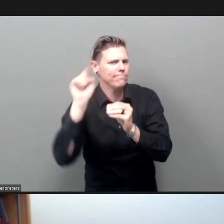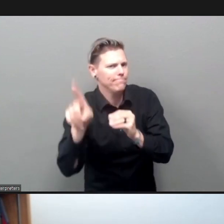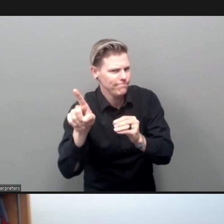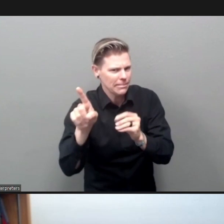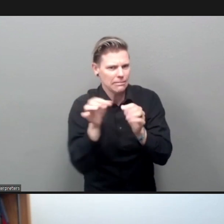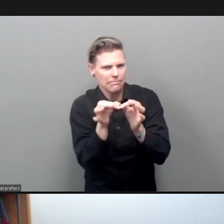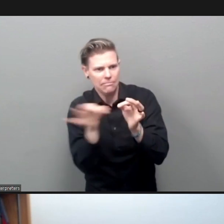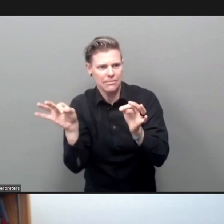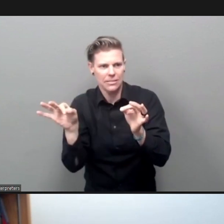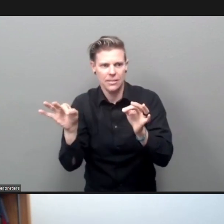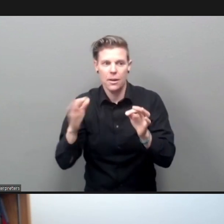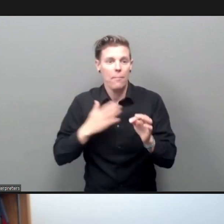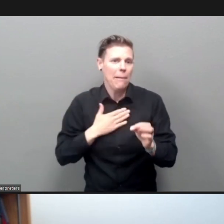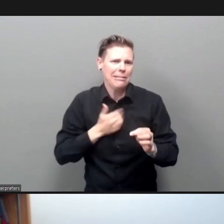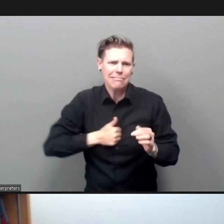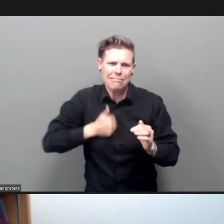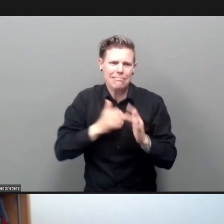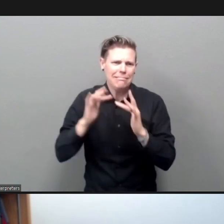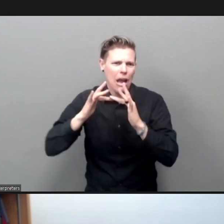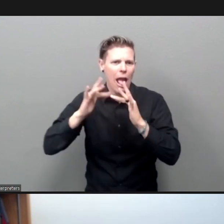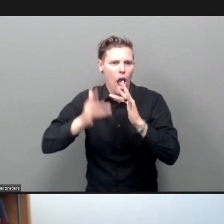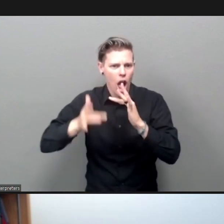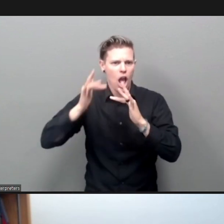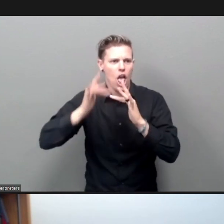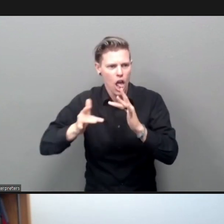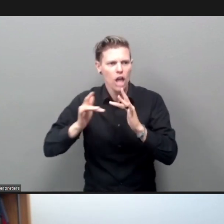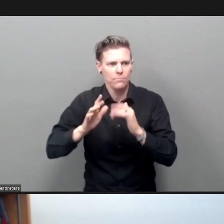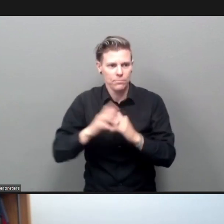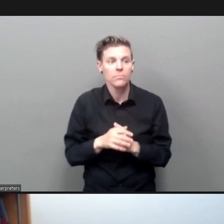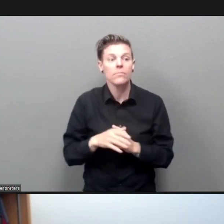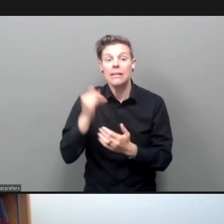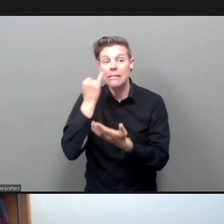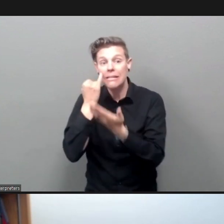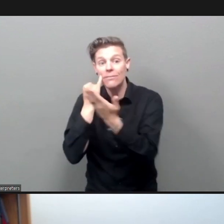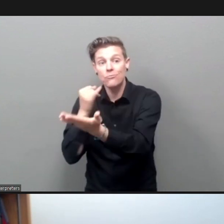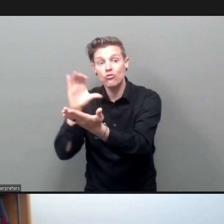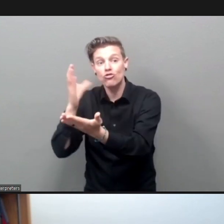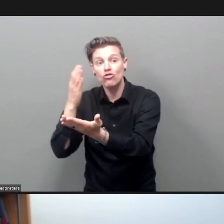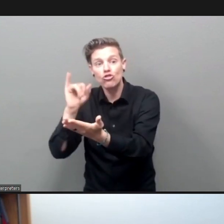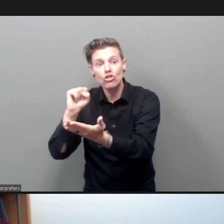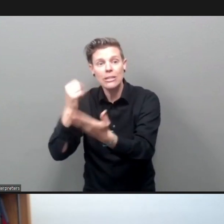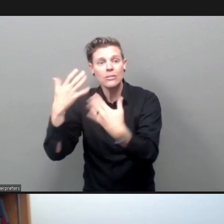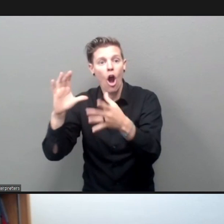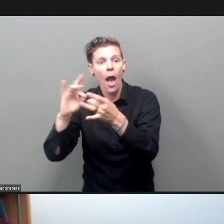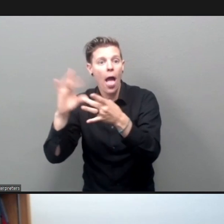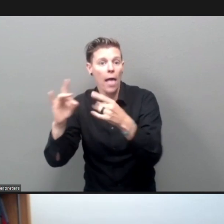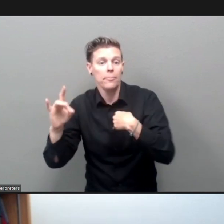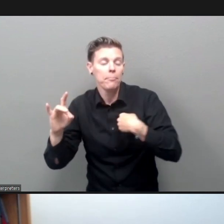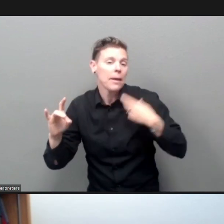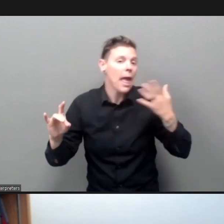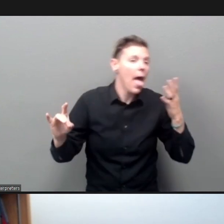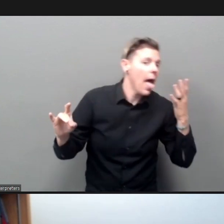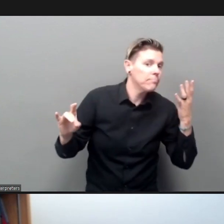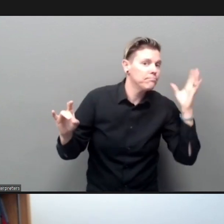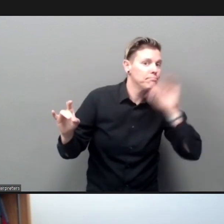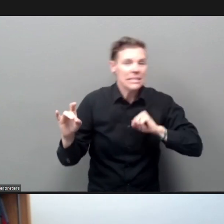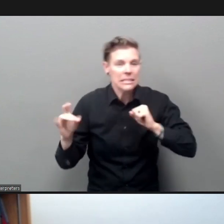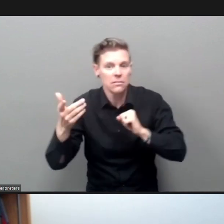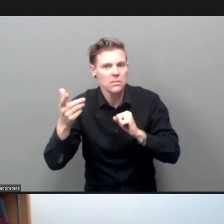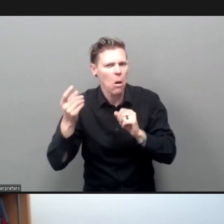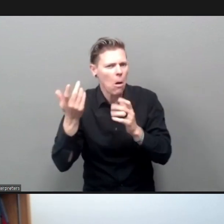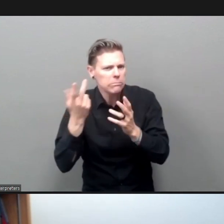really apologize if Christine already mentioned this earlier, but I think all of us tend to think